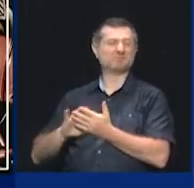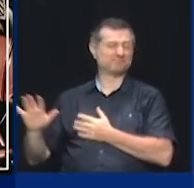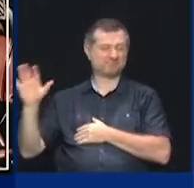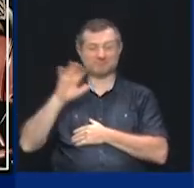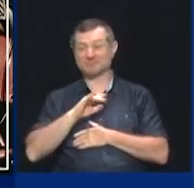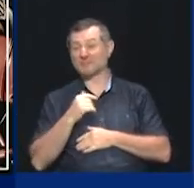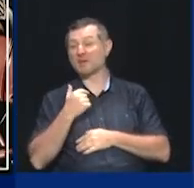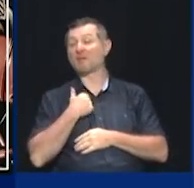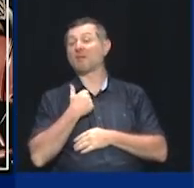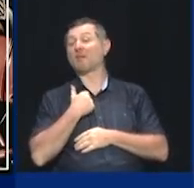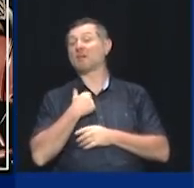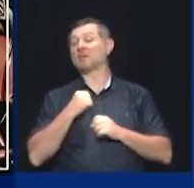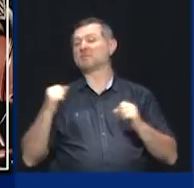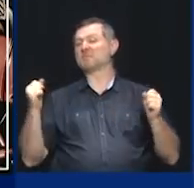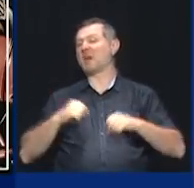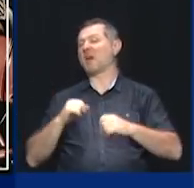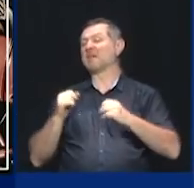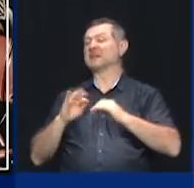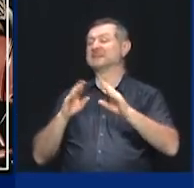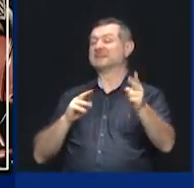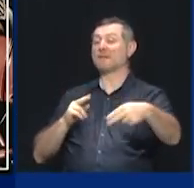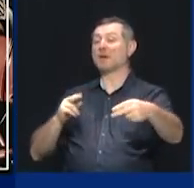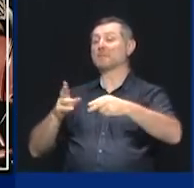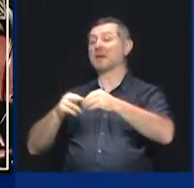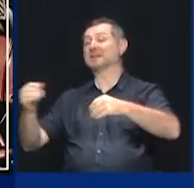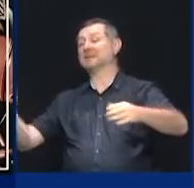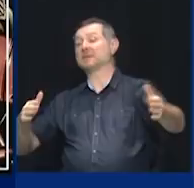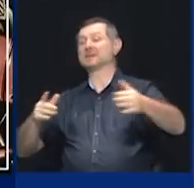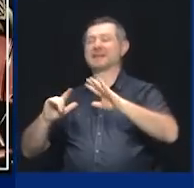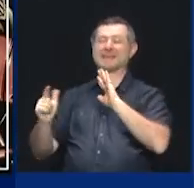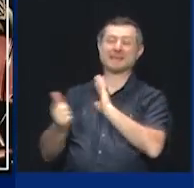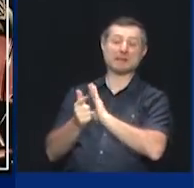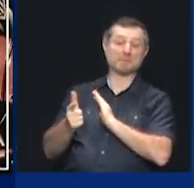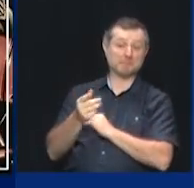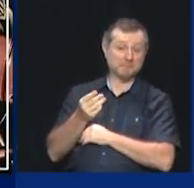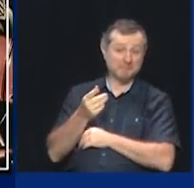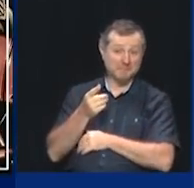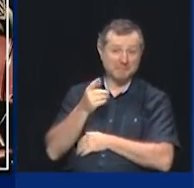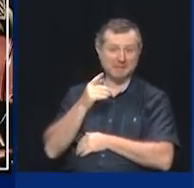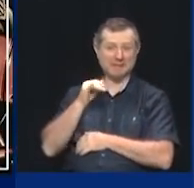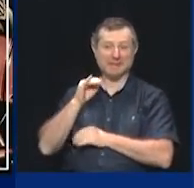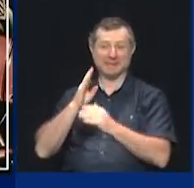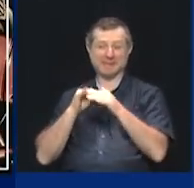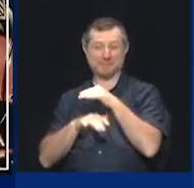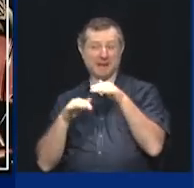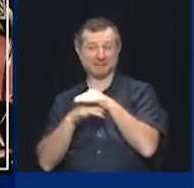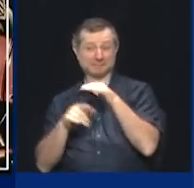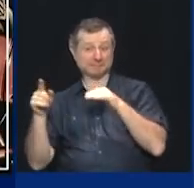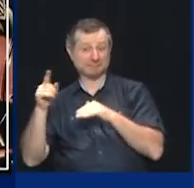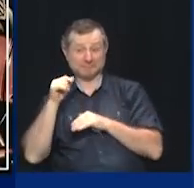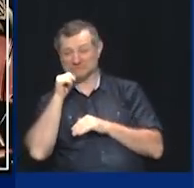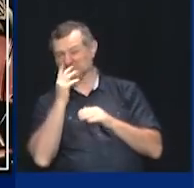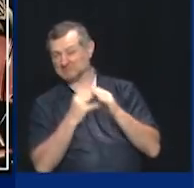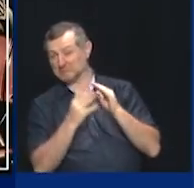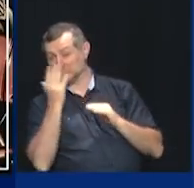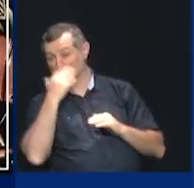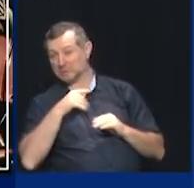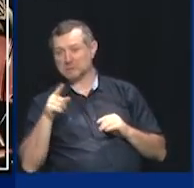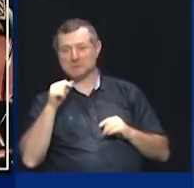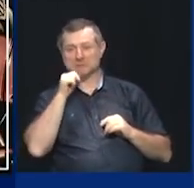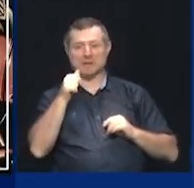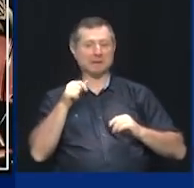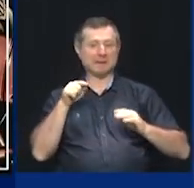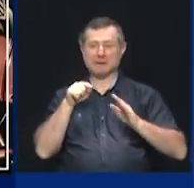fighting illegal immigration. Illegal immigration is not killing Americans. Illegal guns